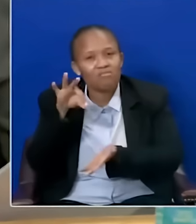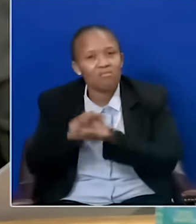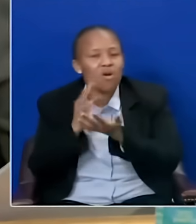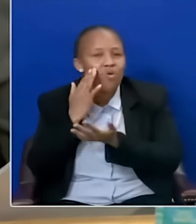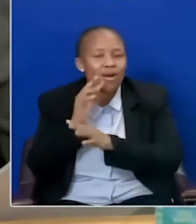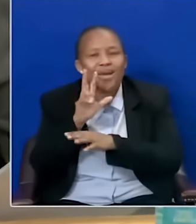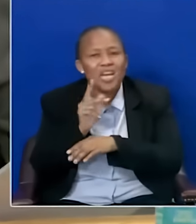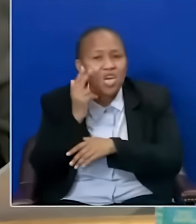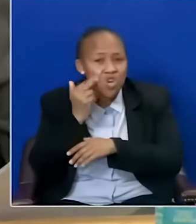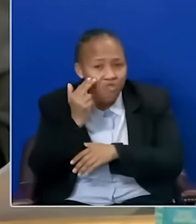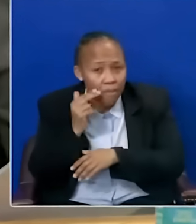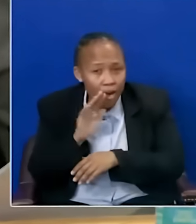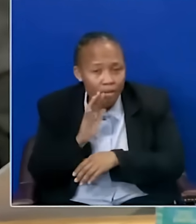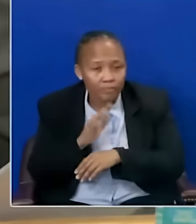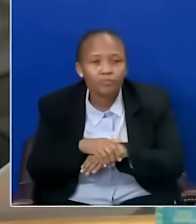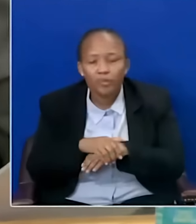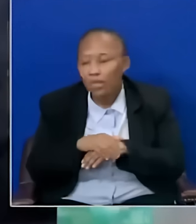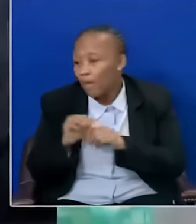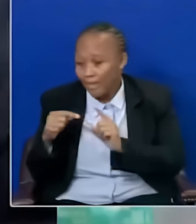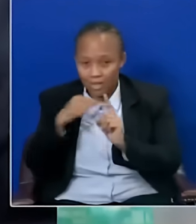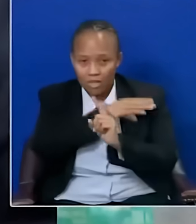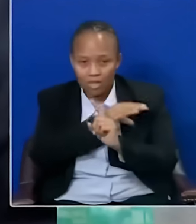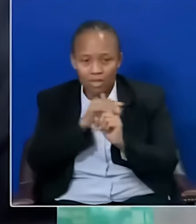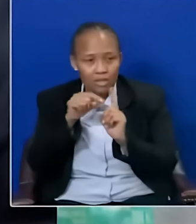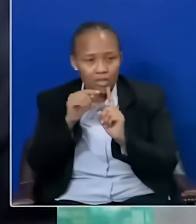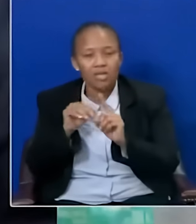he jumped the queue, but he jumped the queue after 3 months, as it were.